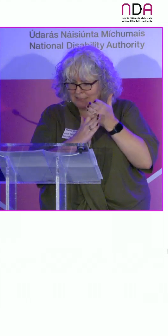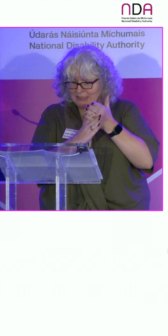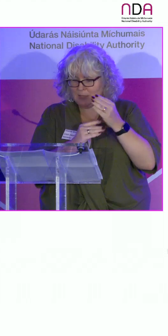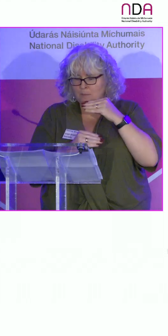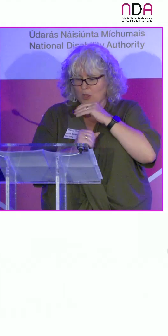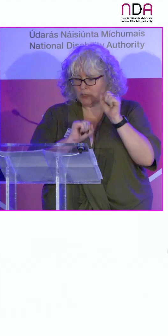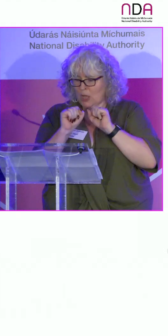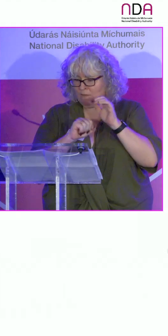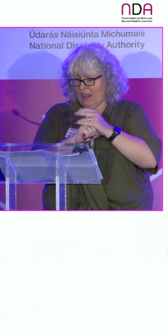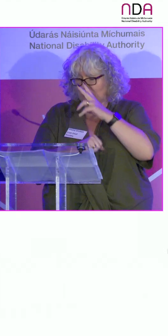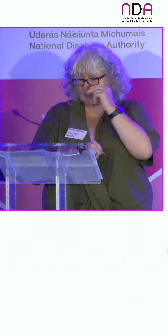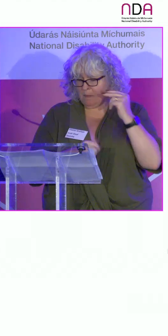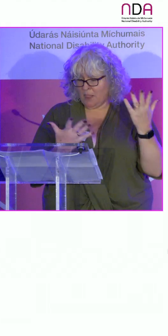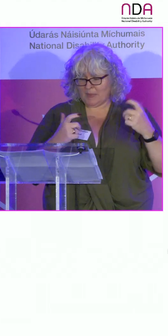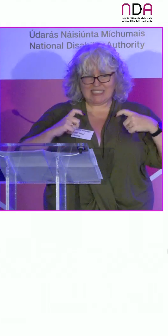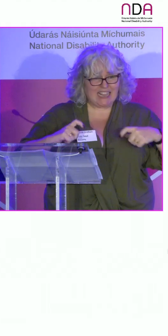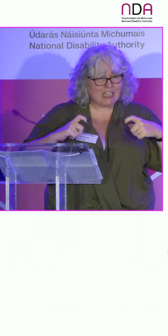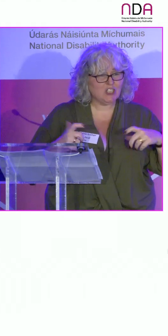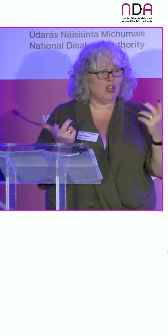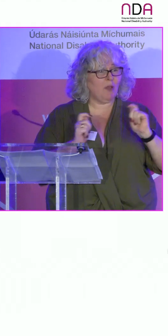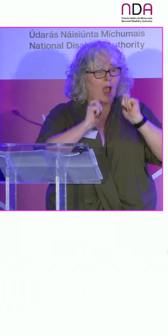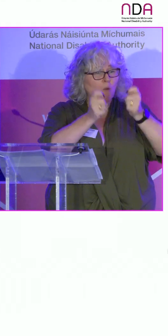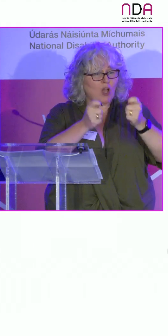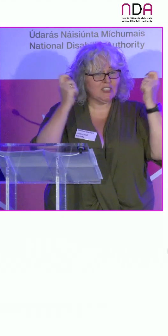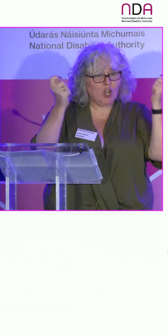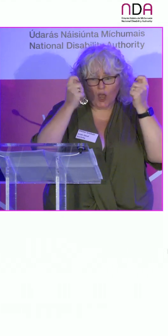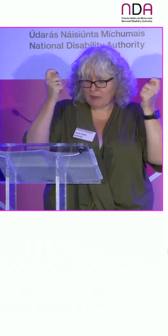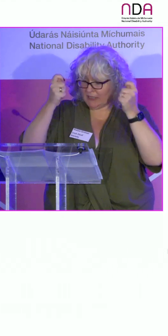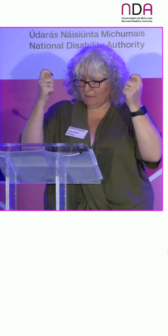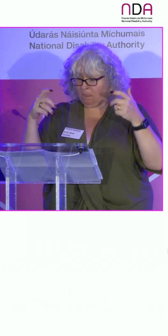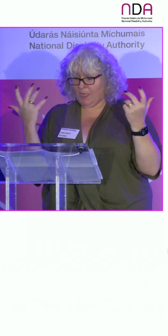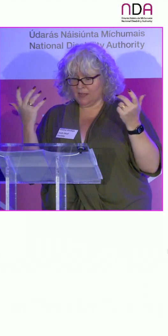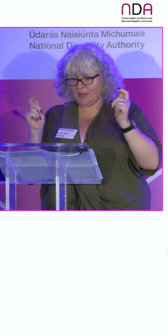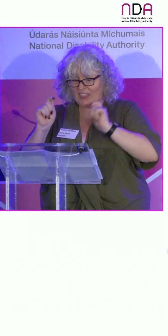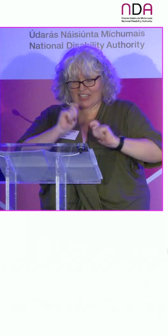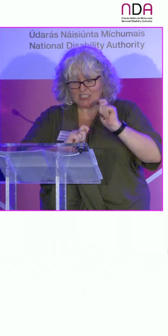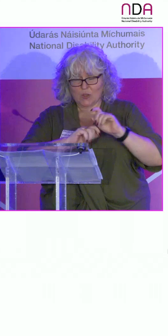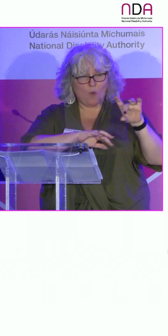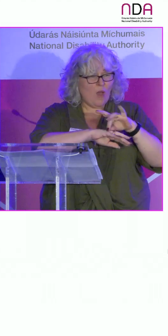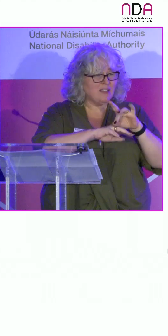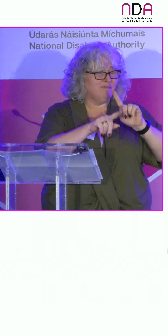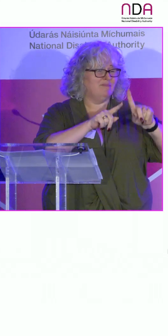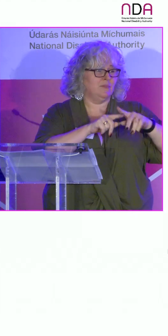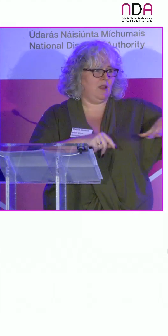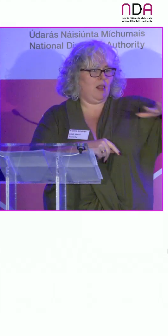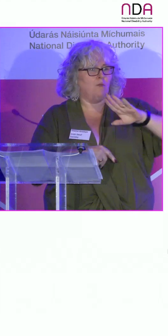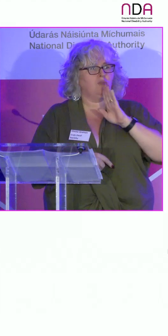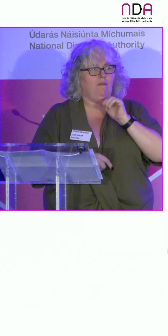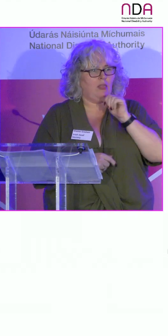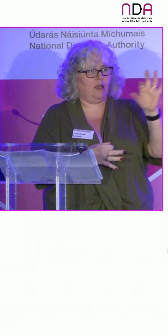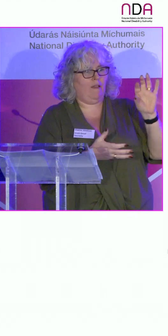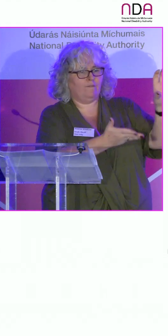language interpreting services to provide access. For example, to provide private services under the voucher scheme using private